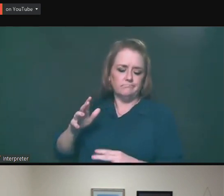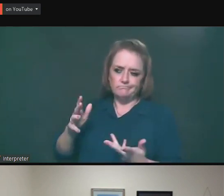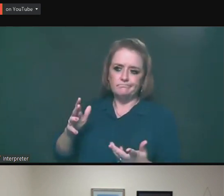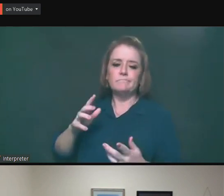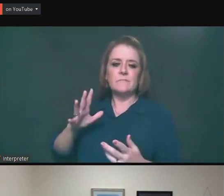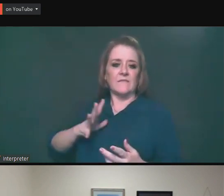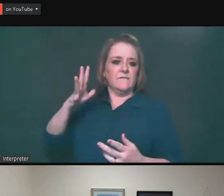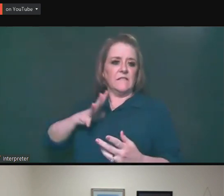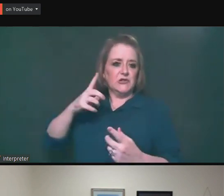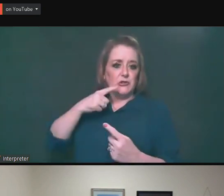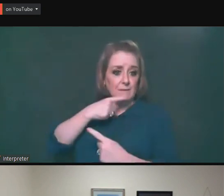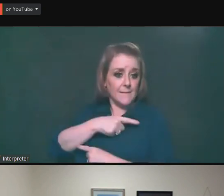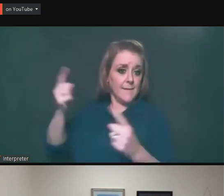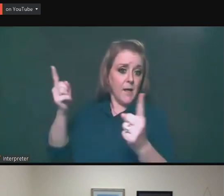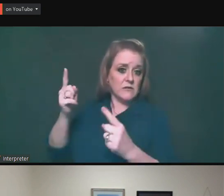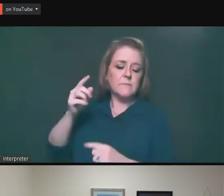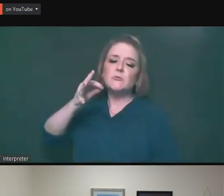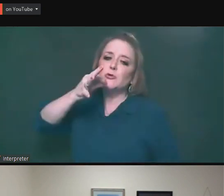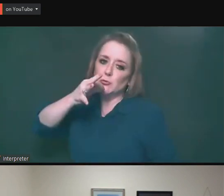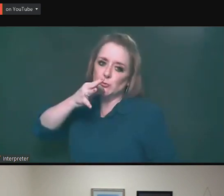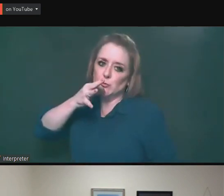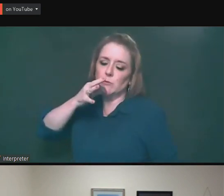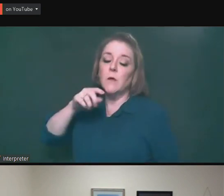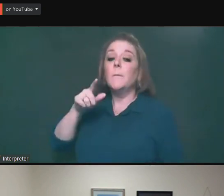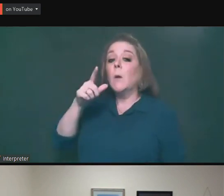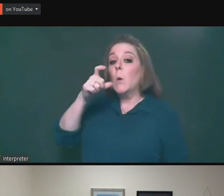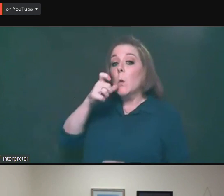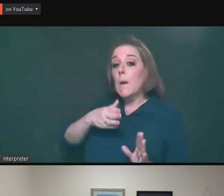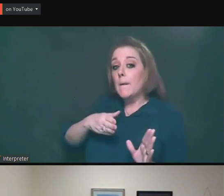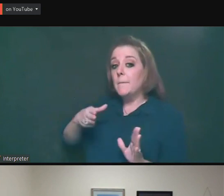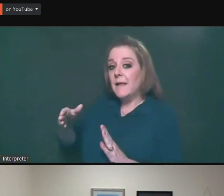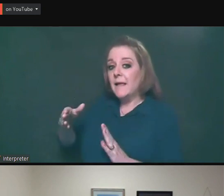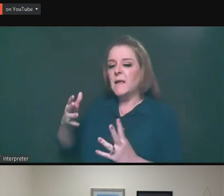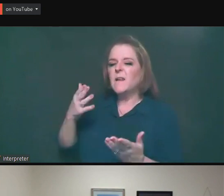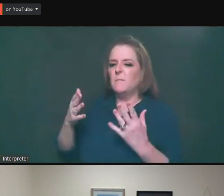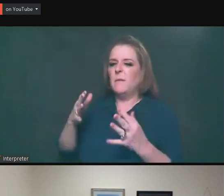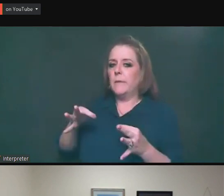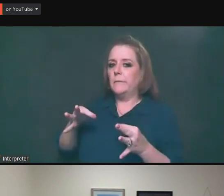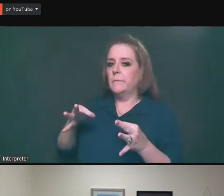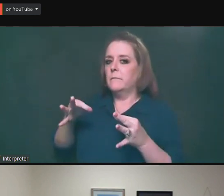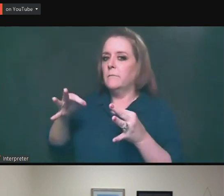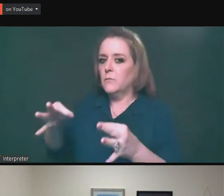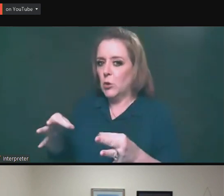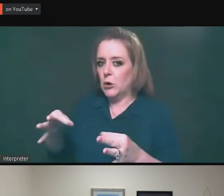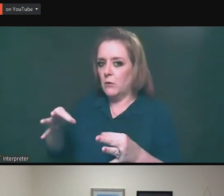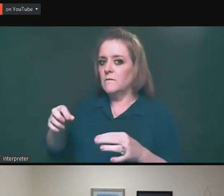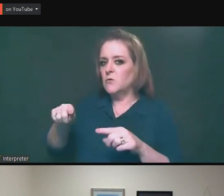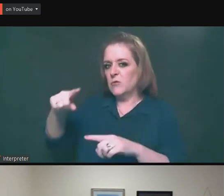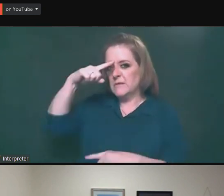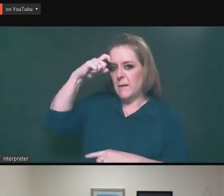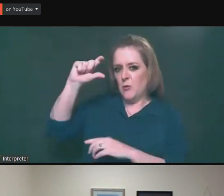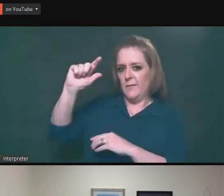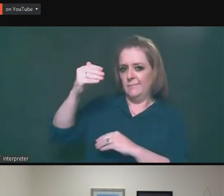that event, I think, will most likely move that later in the year, hopefully later in the summer.